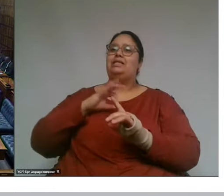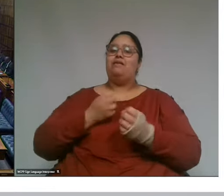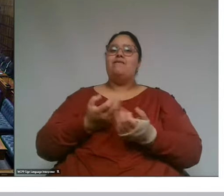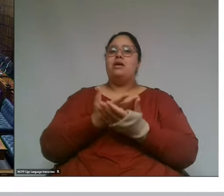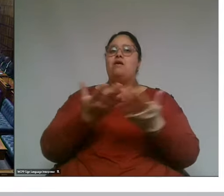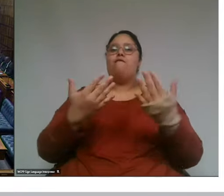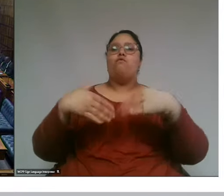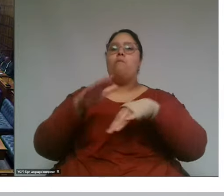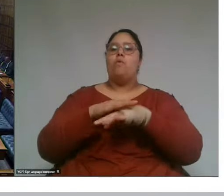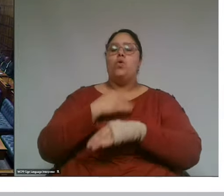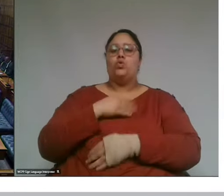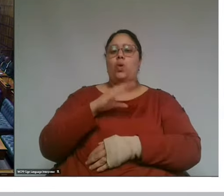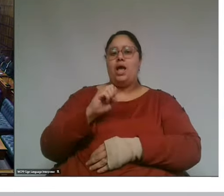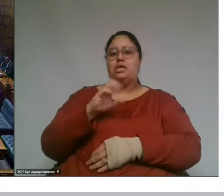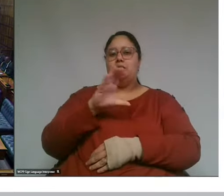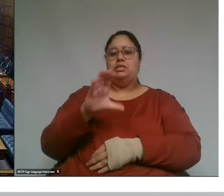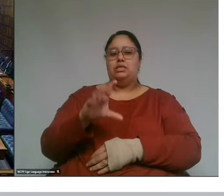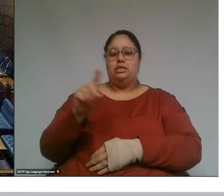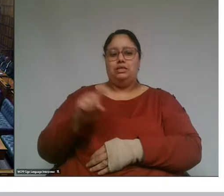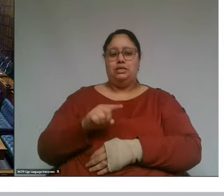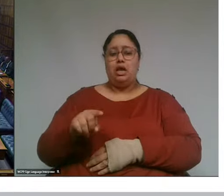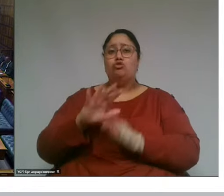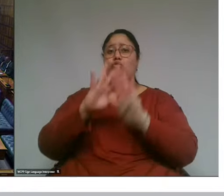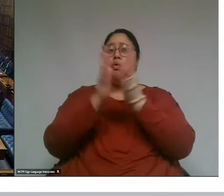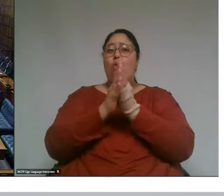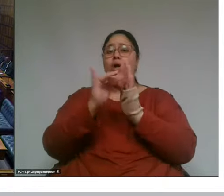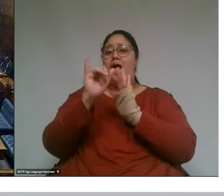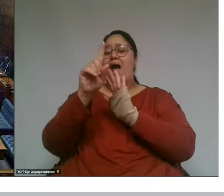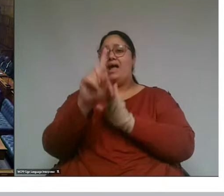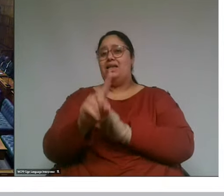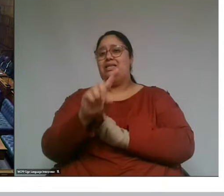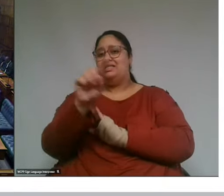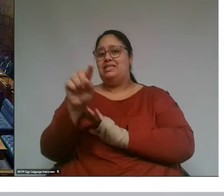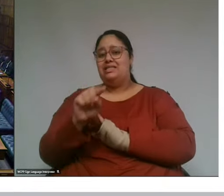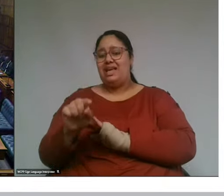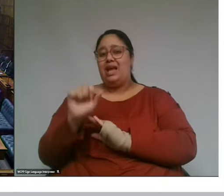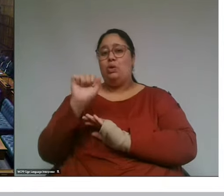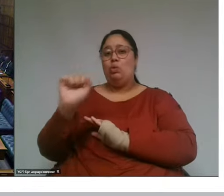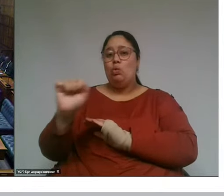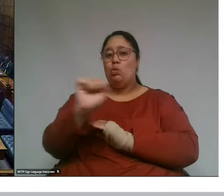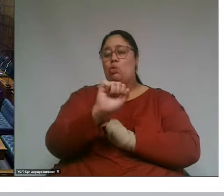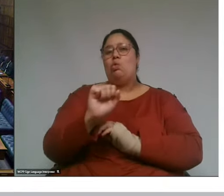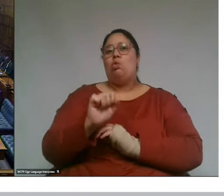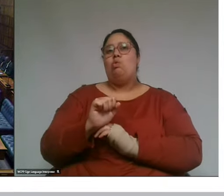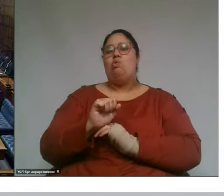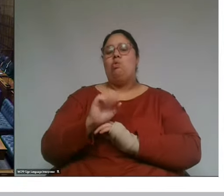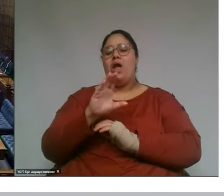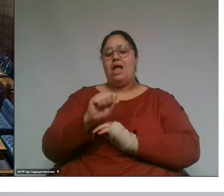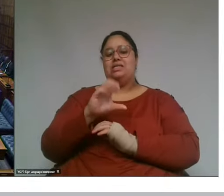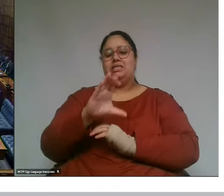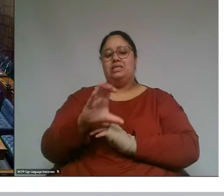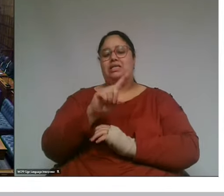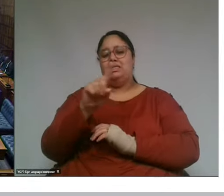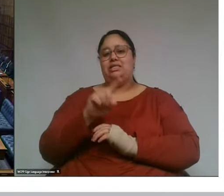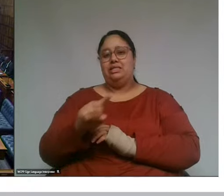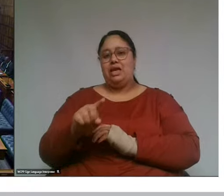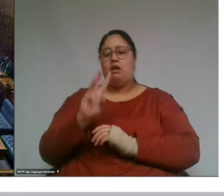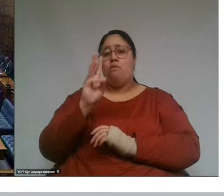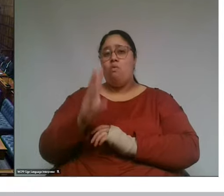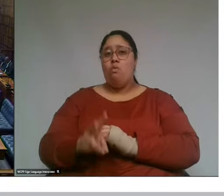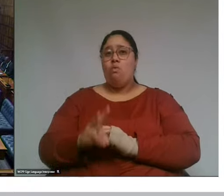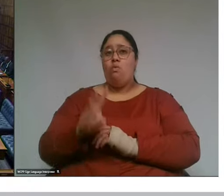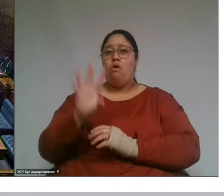sezs so all the all the the ID Zs the initial uh sezs that were initially